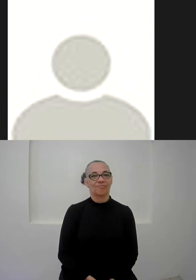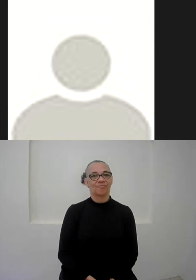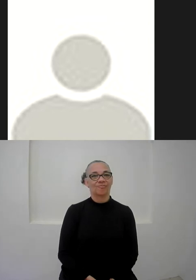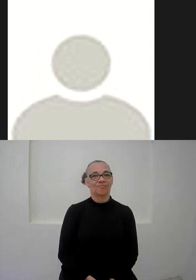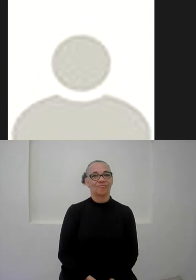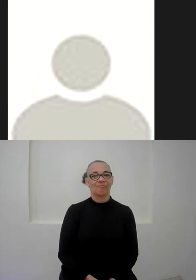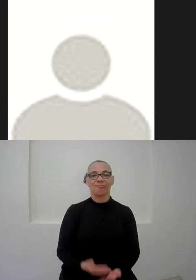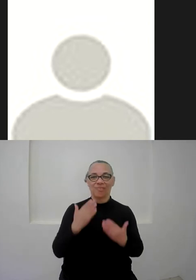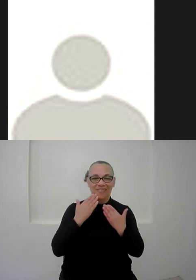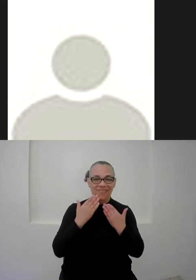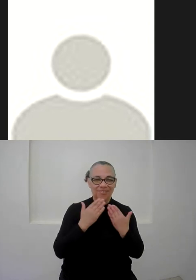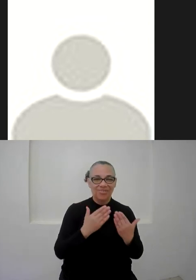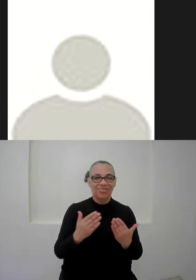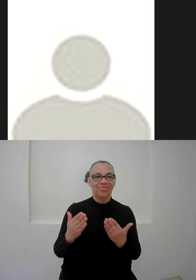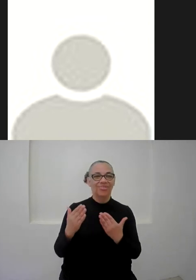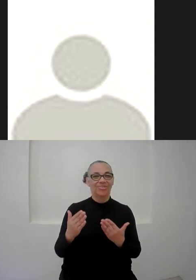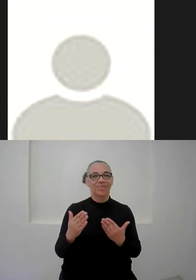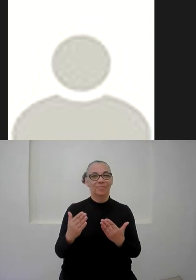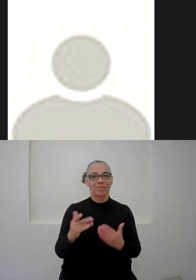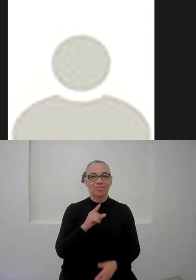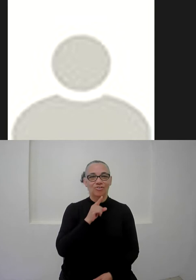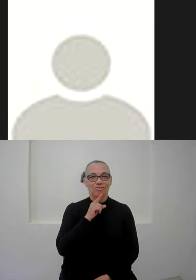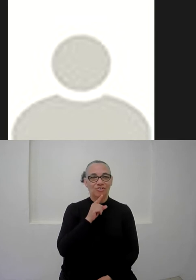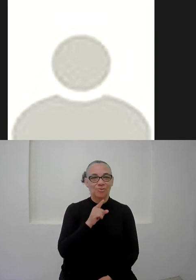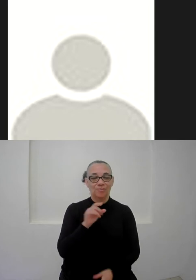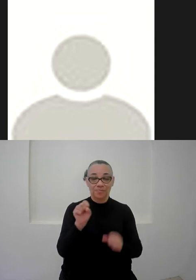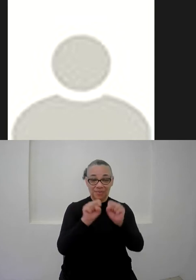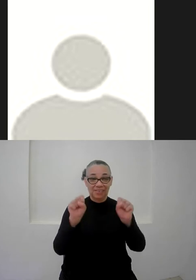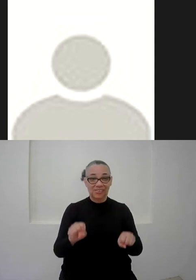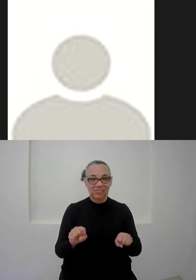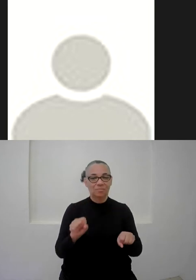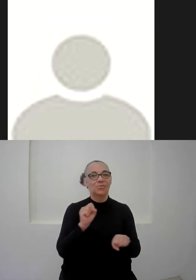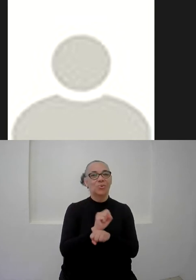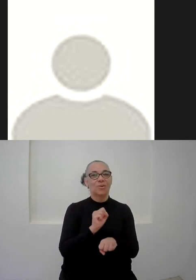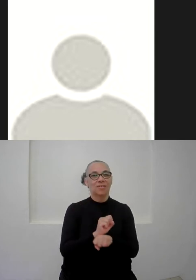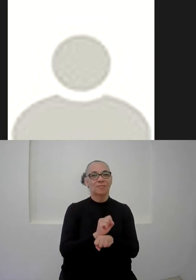Thank you very much. Just making sure that the systems were up and working.